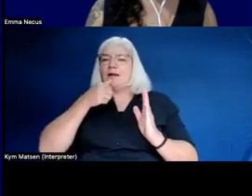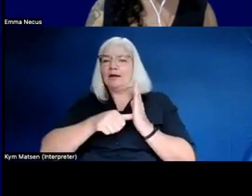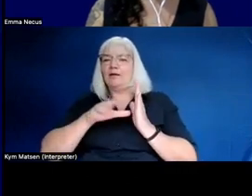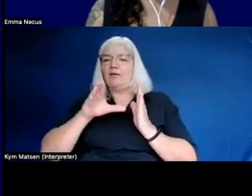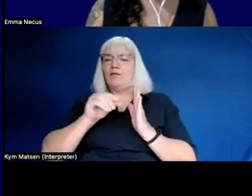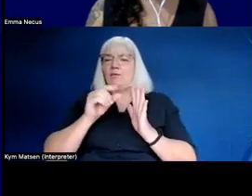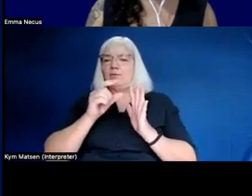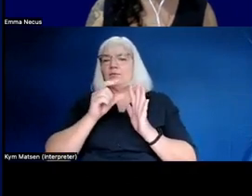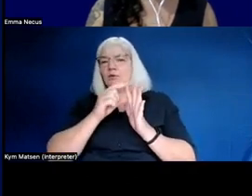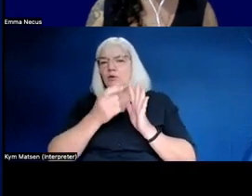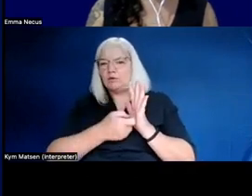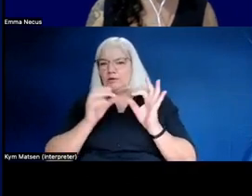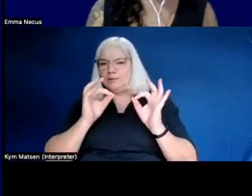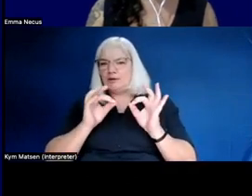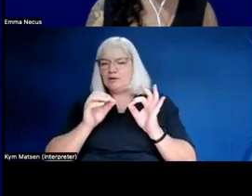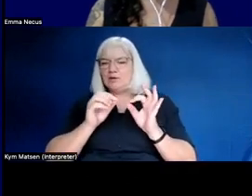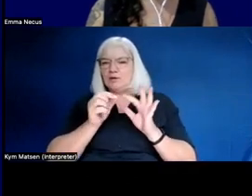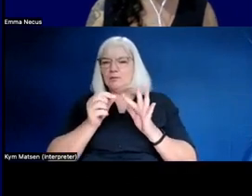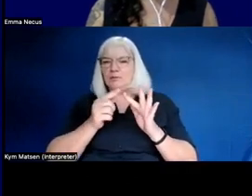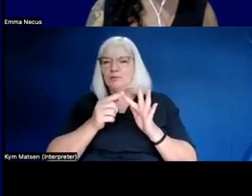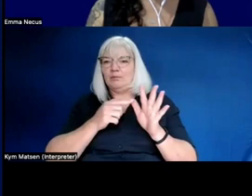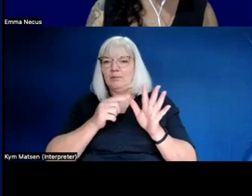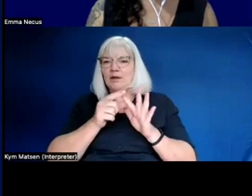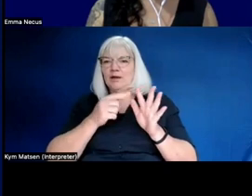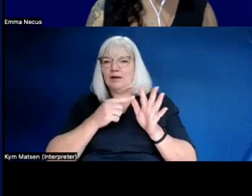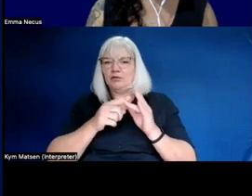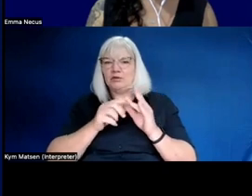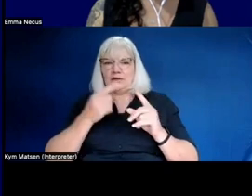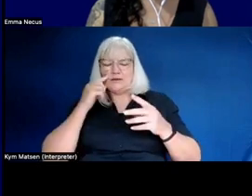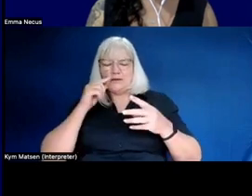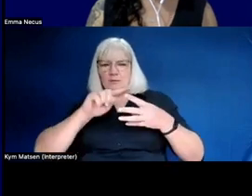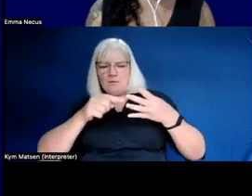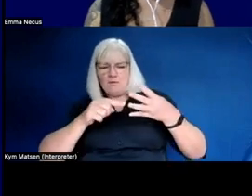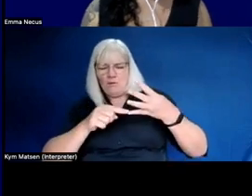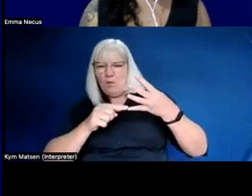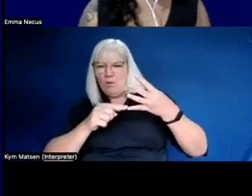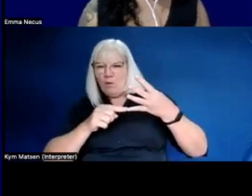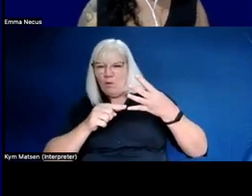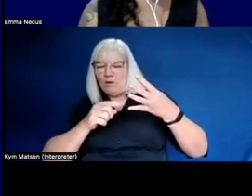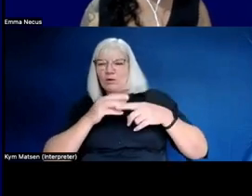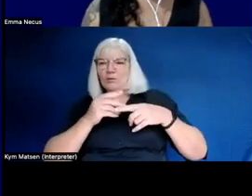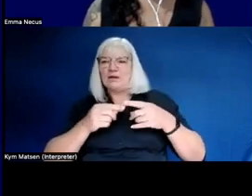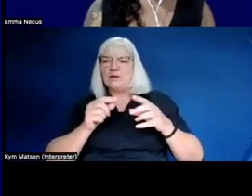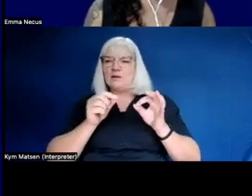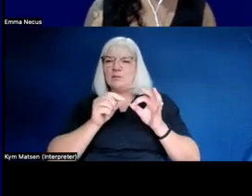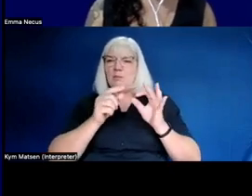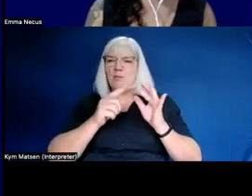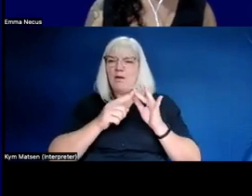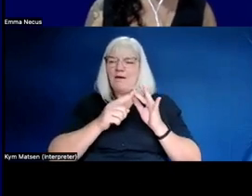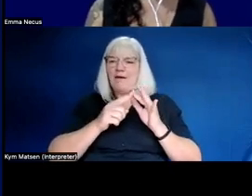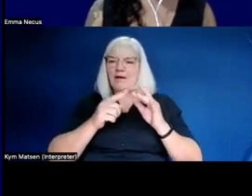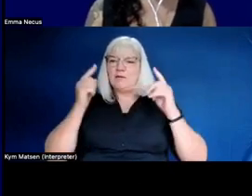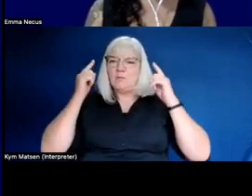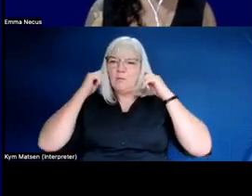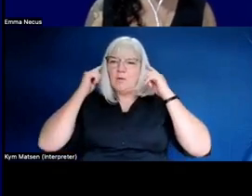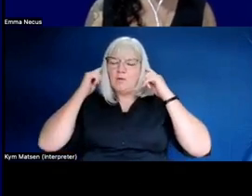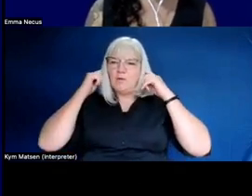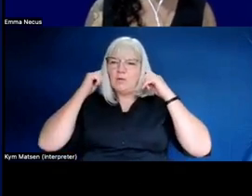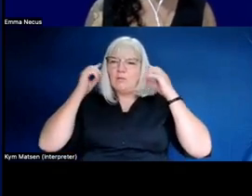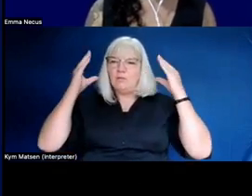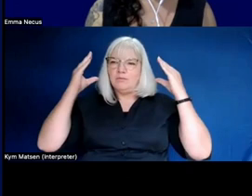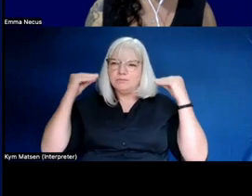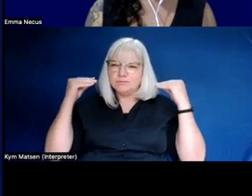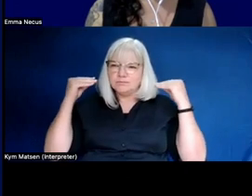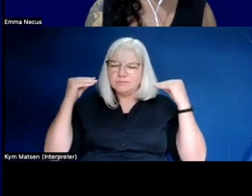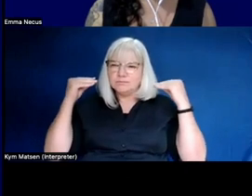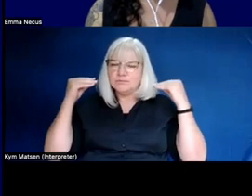bottom, 0.4, bilateral conductive hearing loss with bone conduction hearing aid. And number 9, limbal dermoid partially